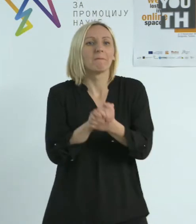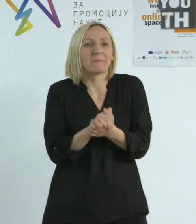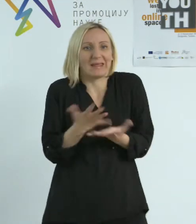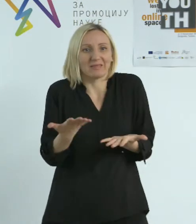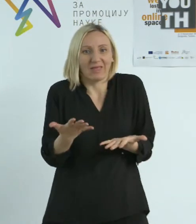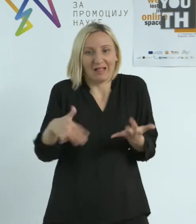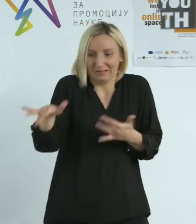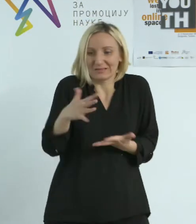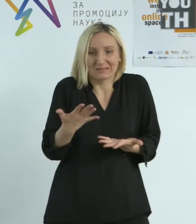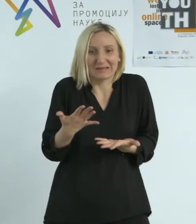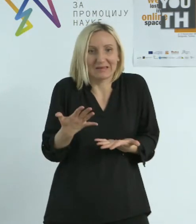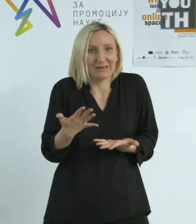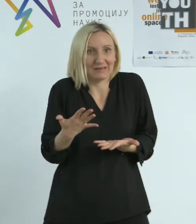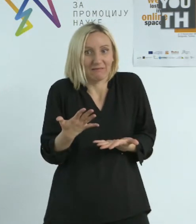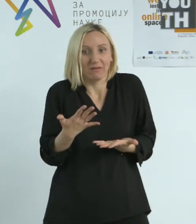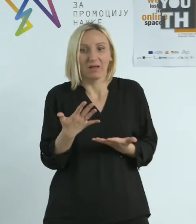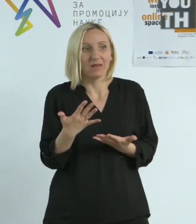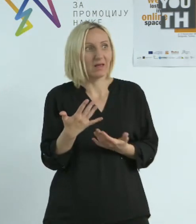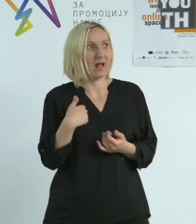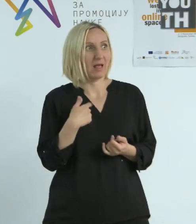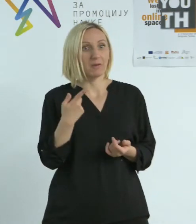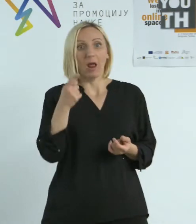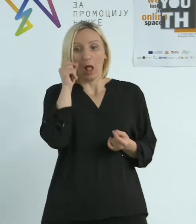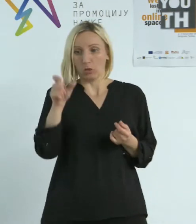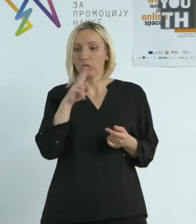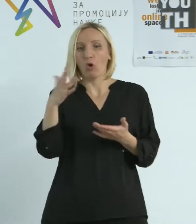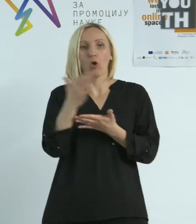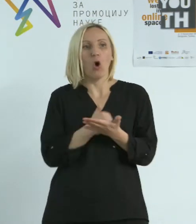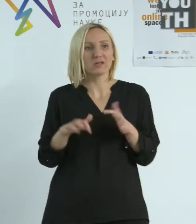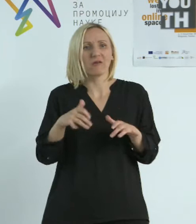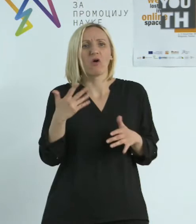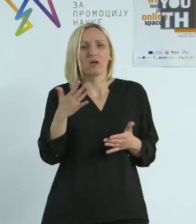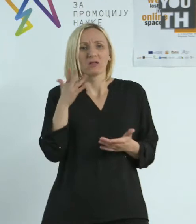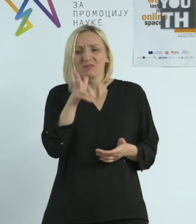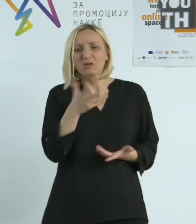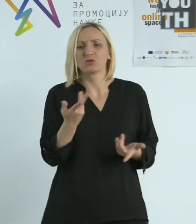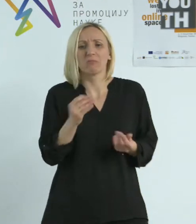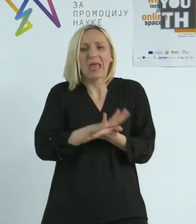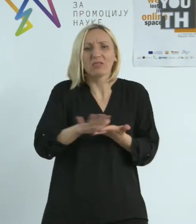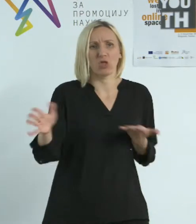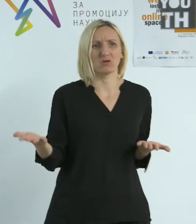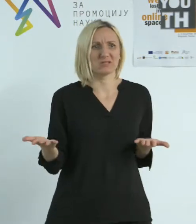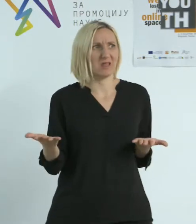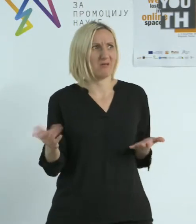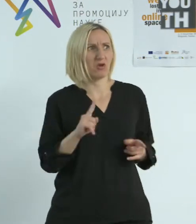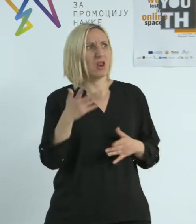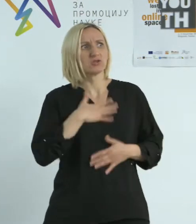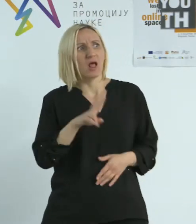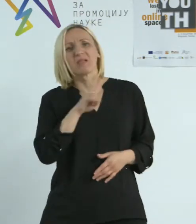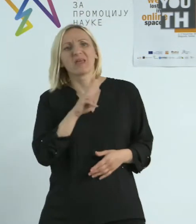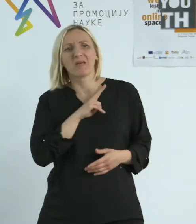social media and everything likes to have simple things. They don't want to have support